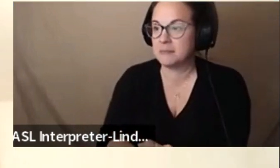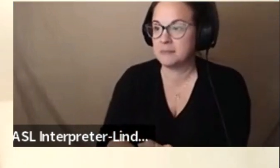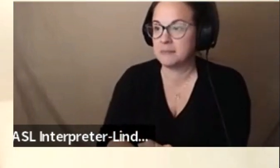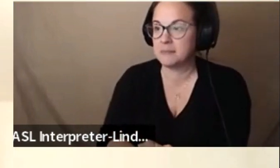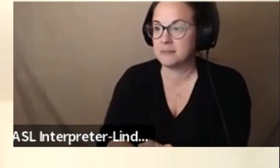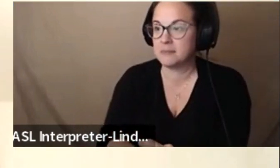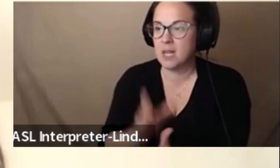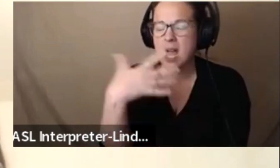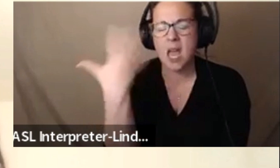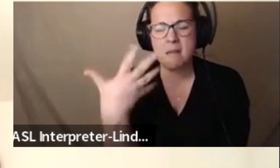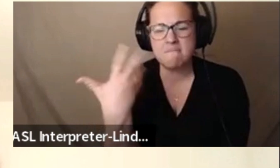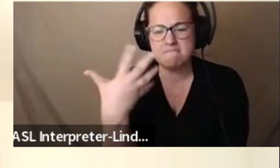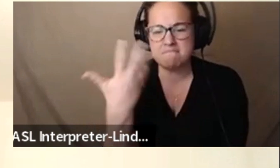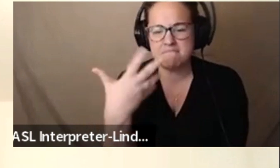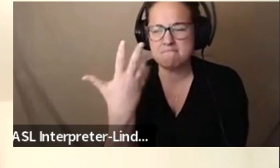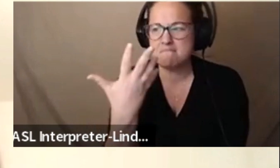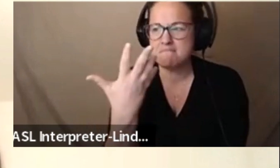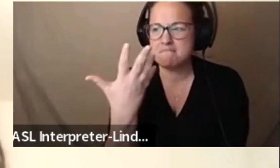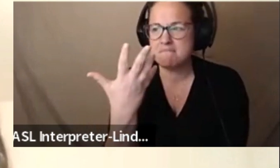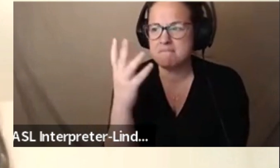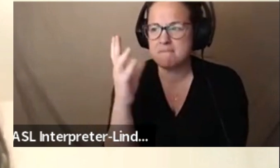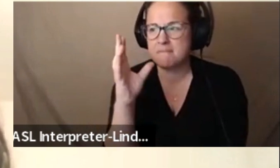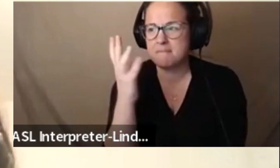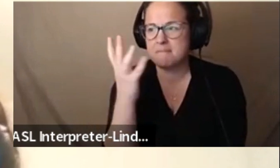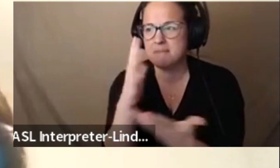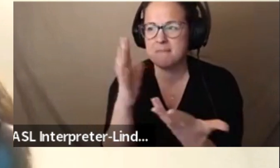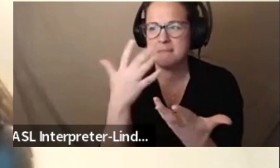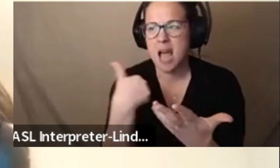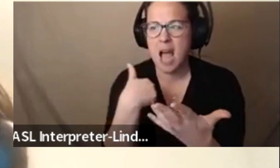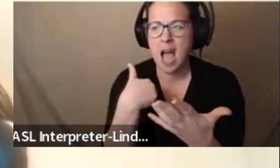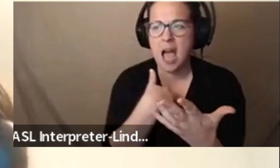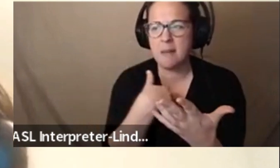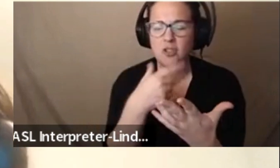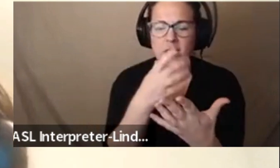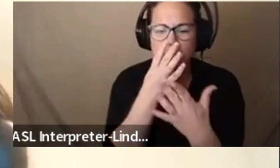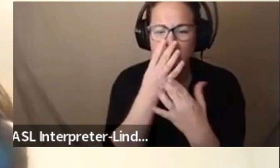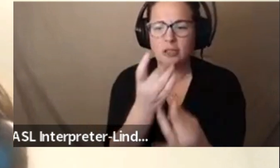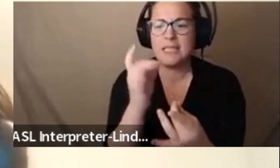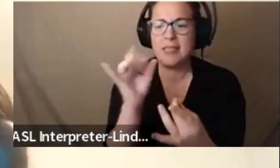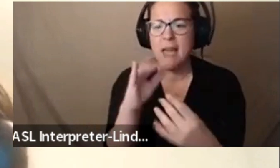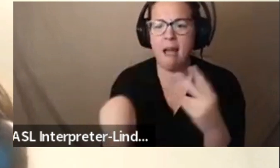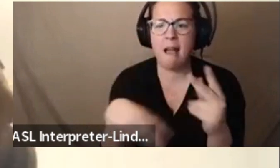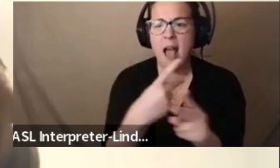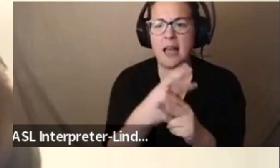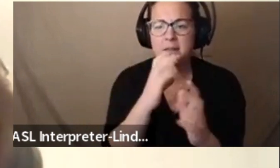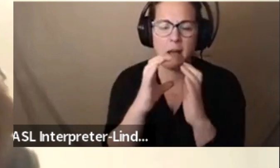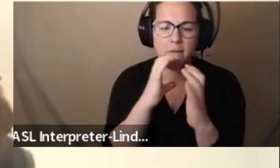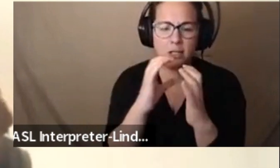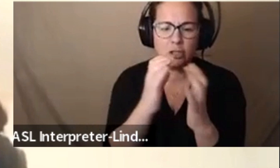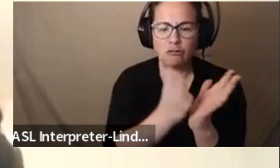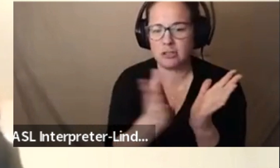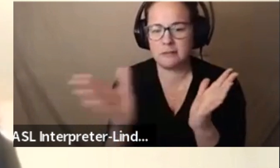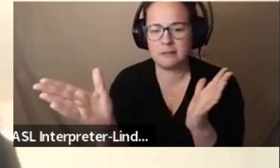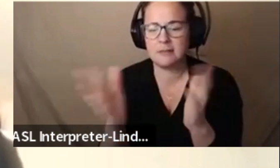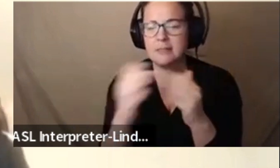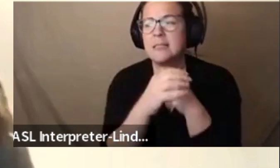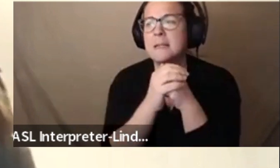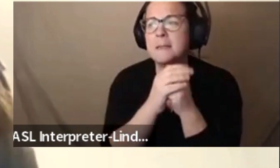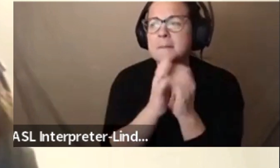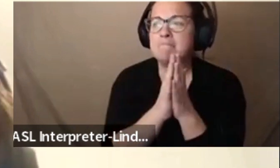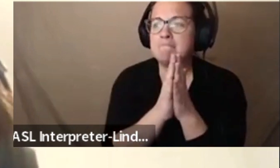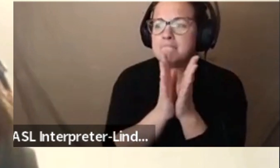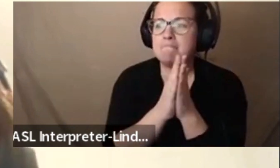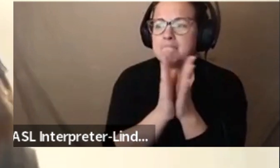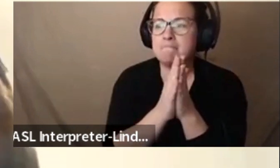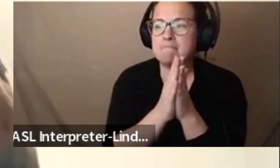I'm sorry. Not. That's kind of where I'm trying to get a conversation going. In that, I don't know